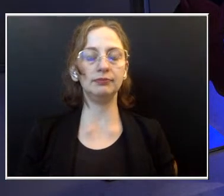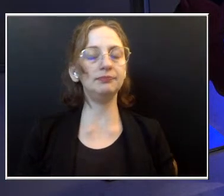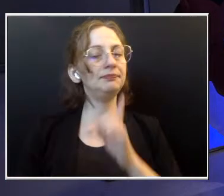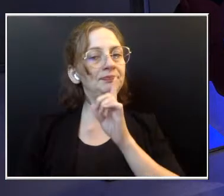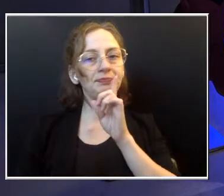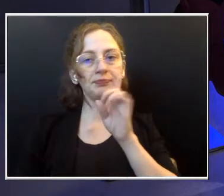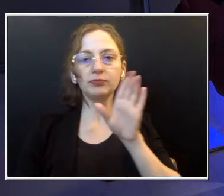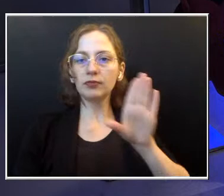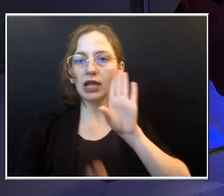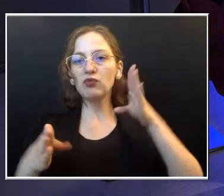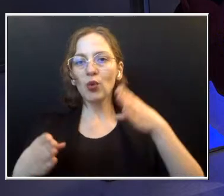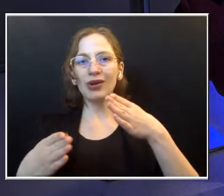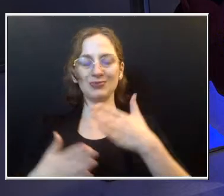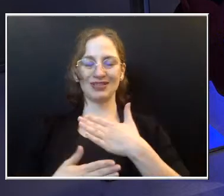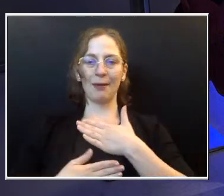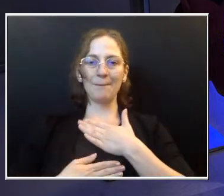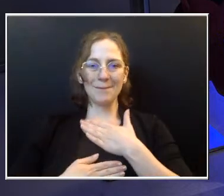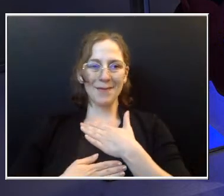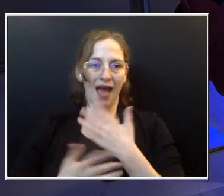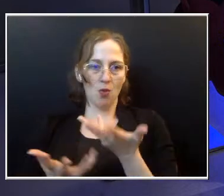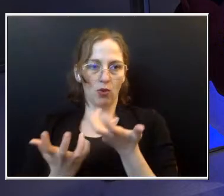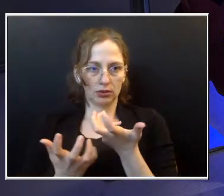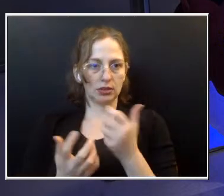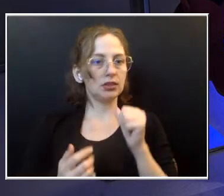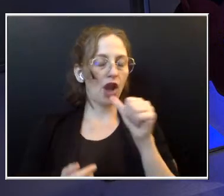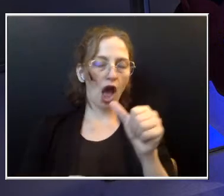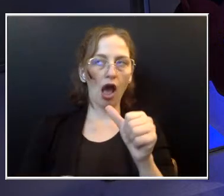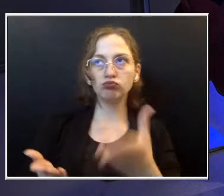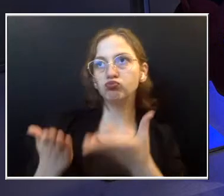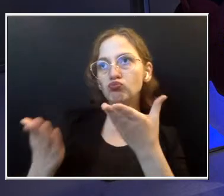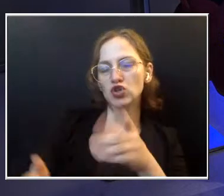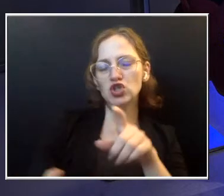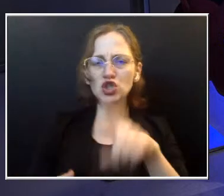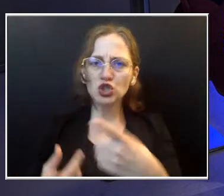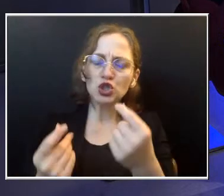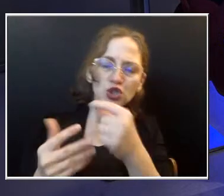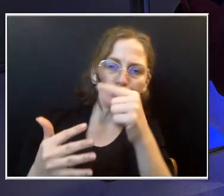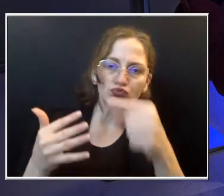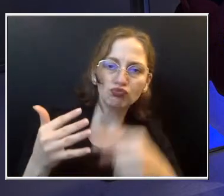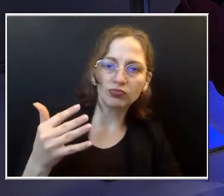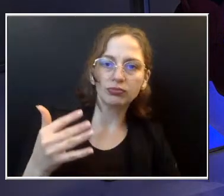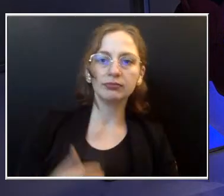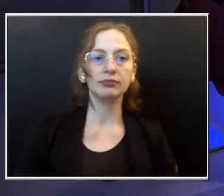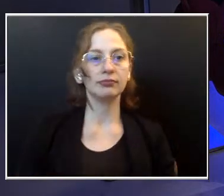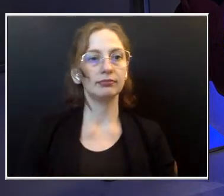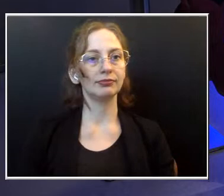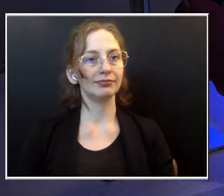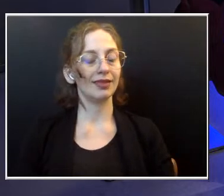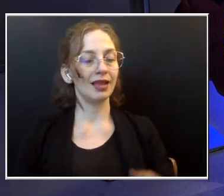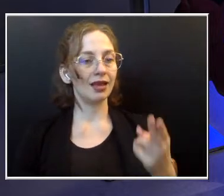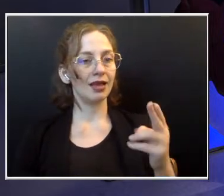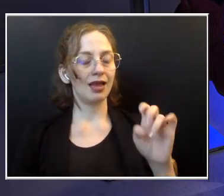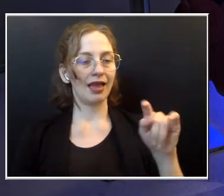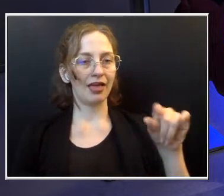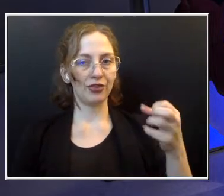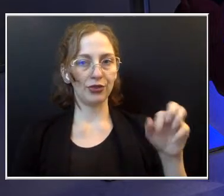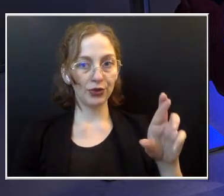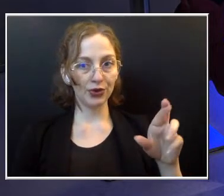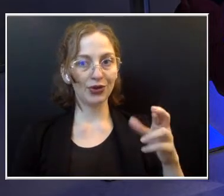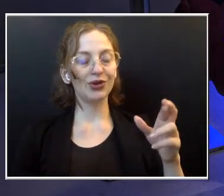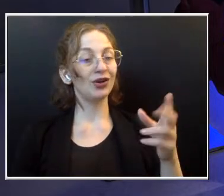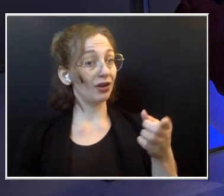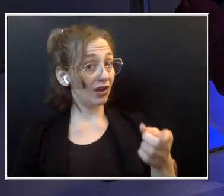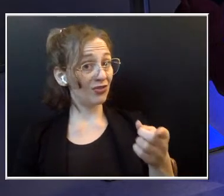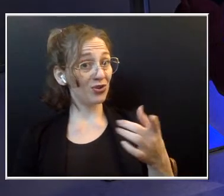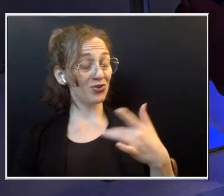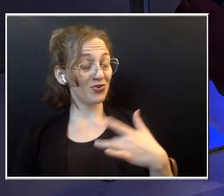I mean, we're talking about embracing the new you. Have you gotten there yet? I know you have one surgery to go, but Yeah. are you starting to see this light at the end of the tunnel?